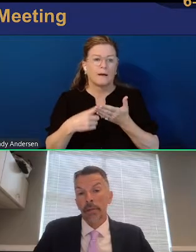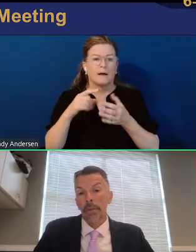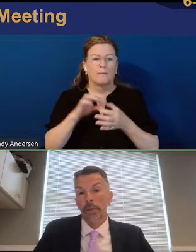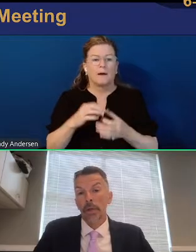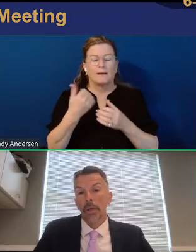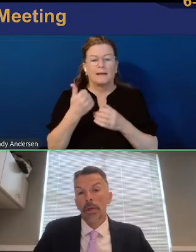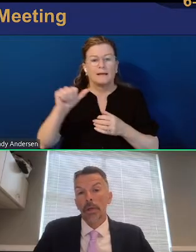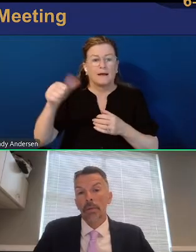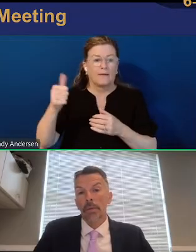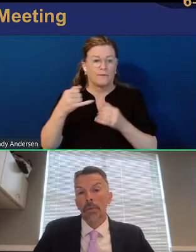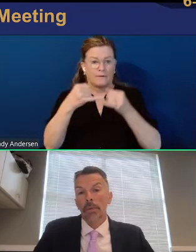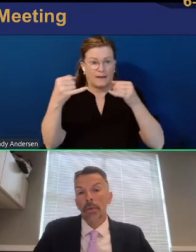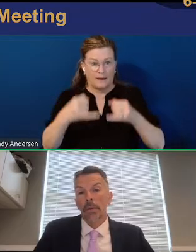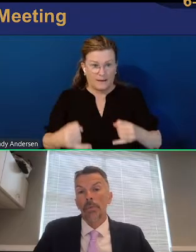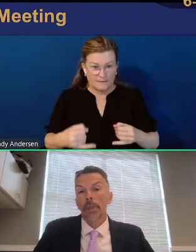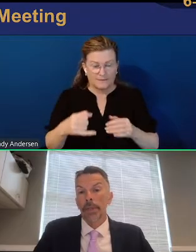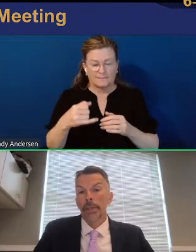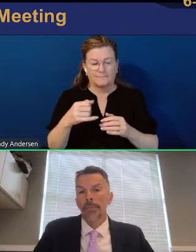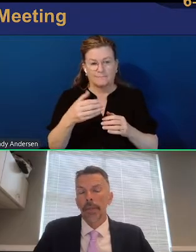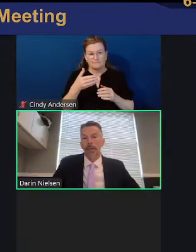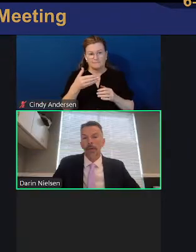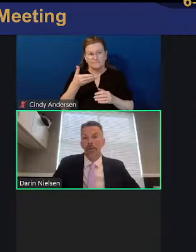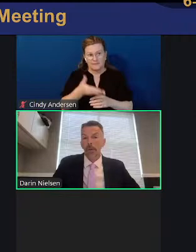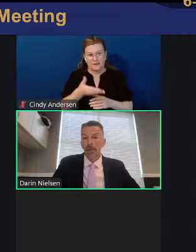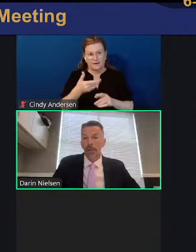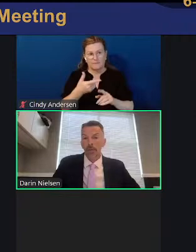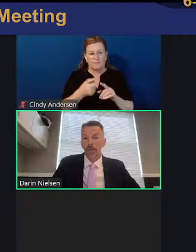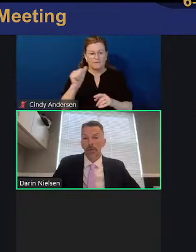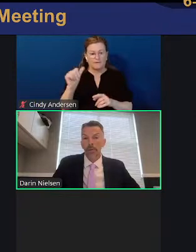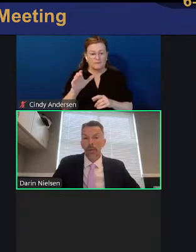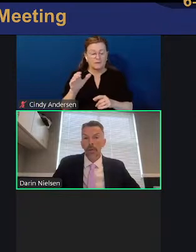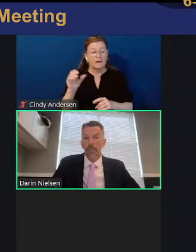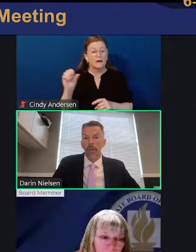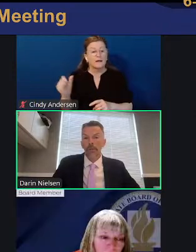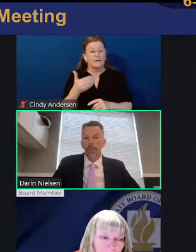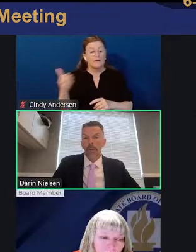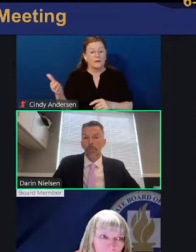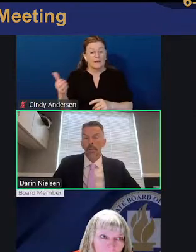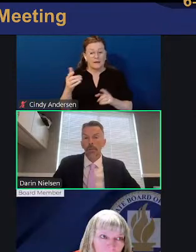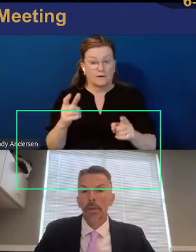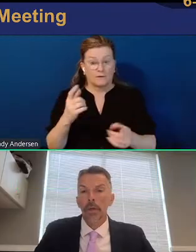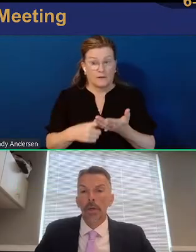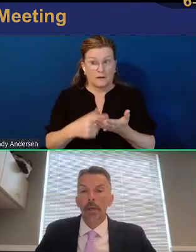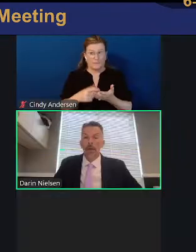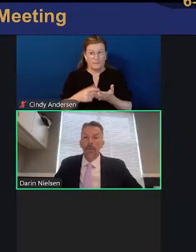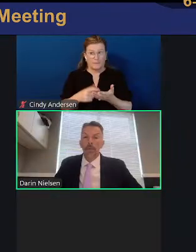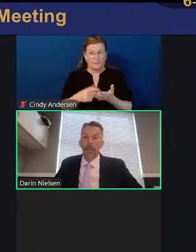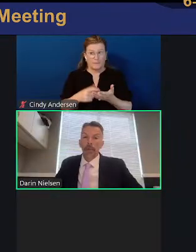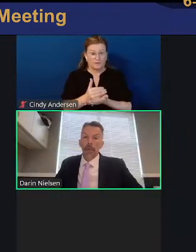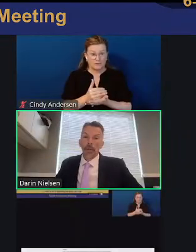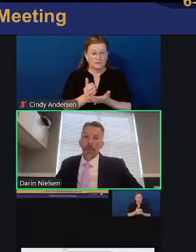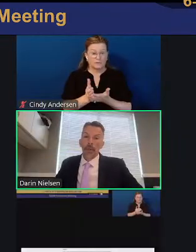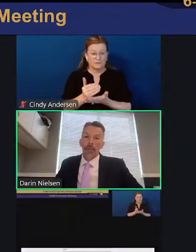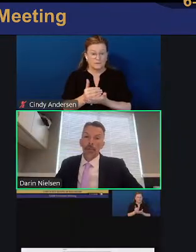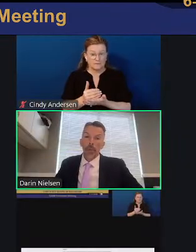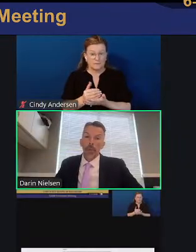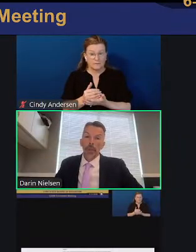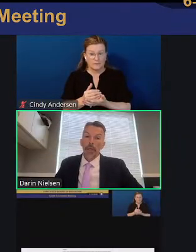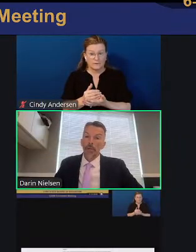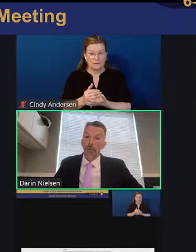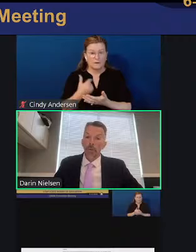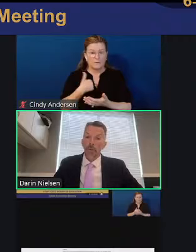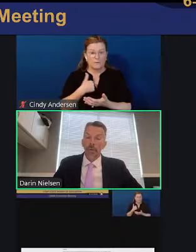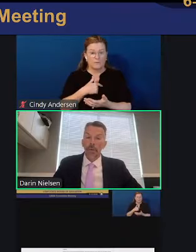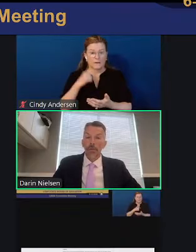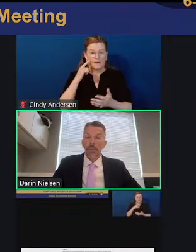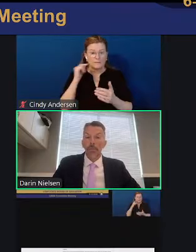line items that were in place. Another thing of note, as you talk about these budgets, we anticipate